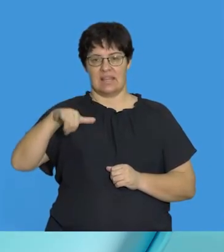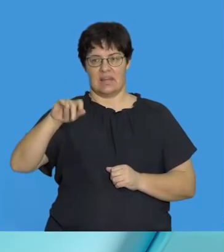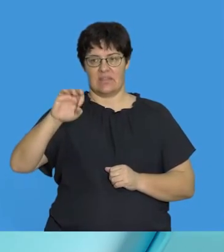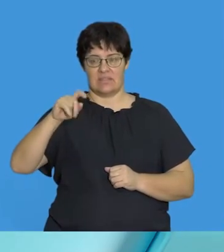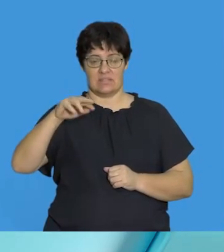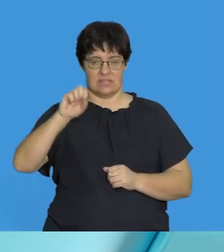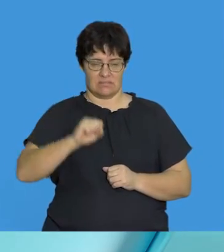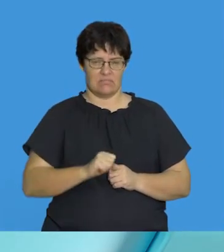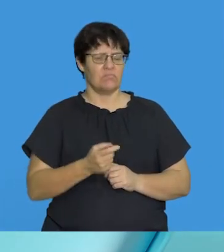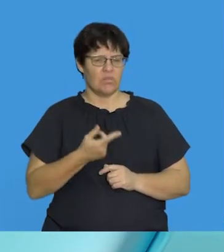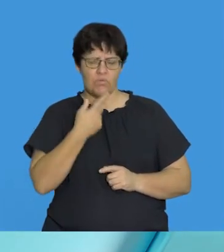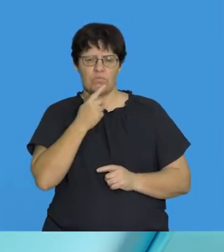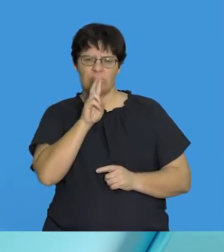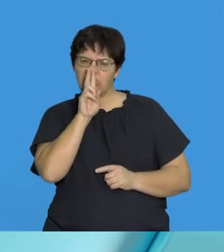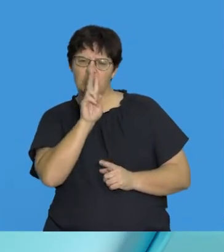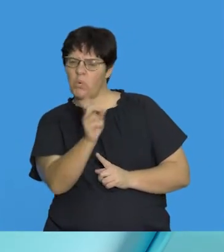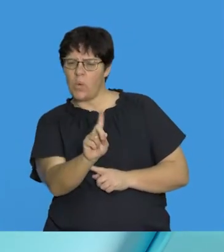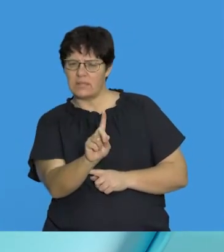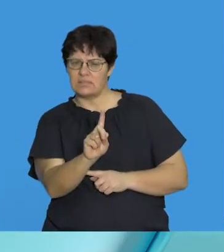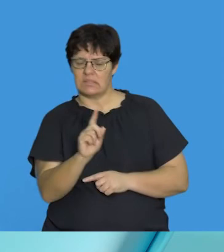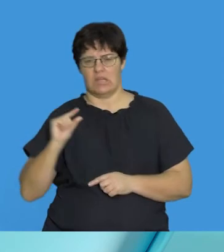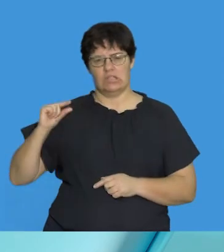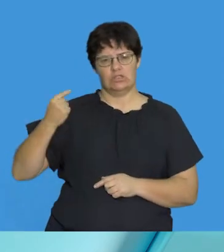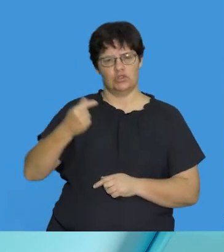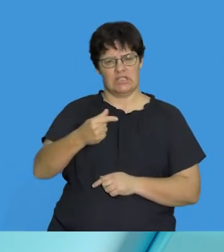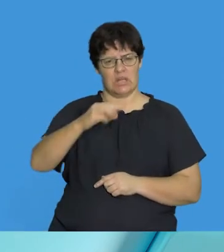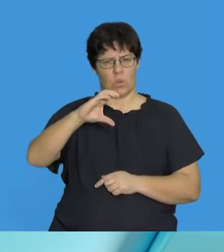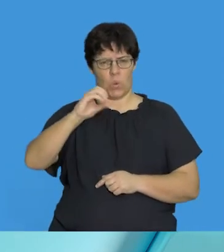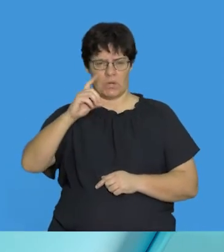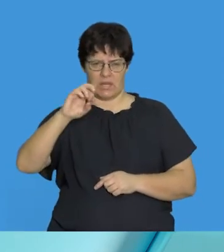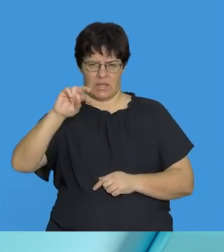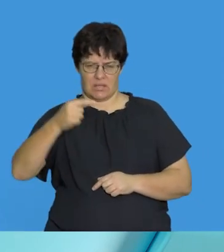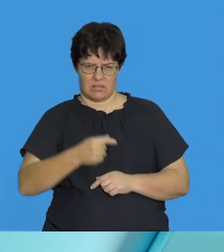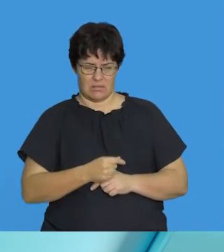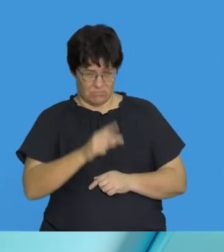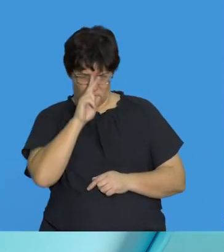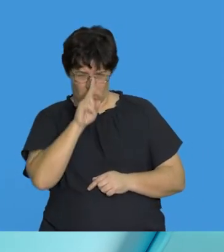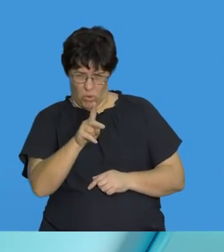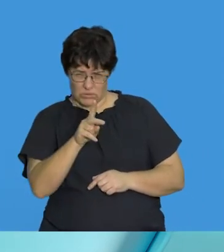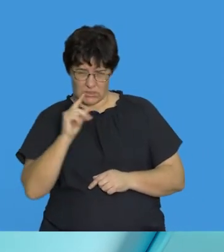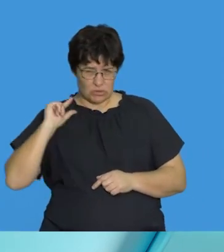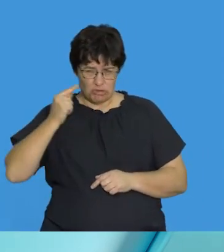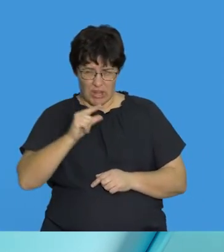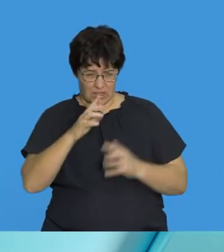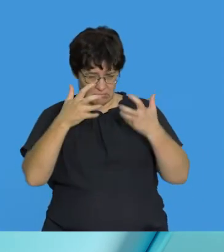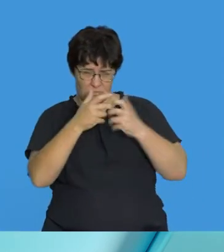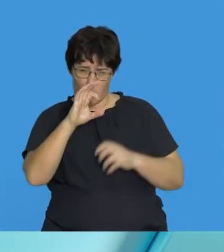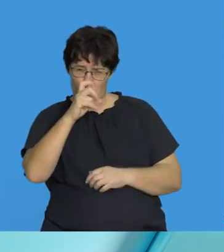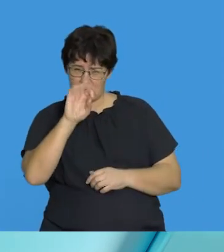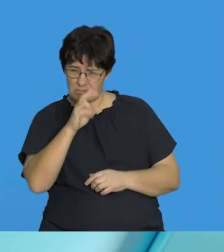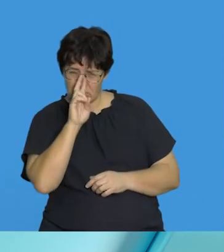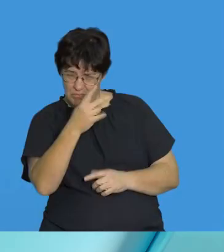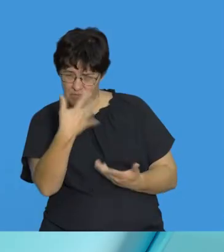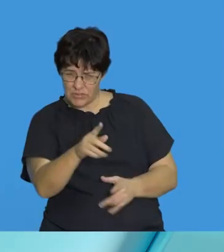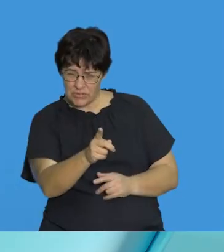gene coding. What does it mean? Have you ever wondered about genetic coding? Well, essentially, the process